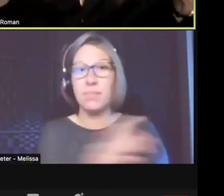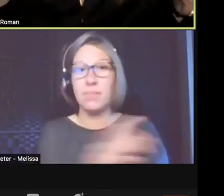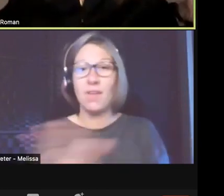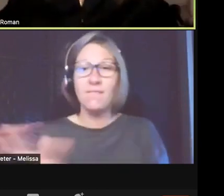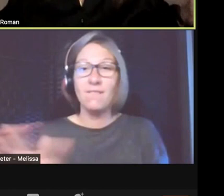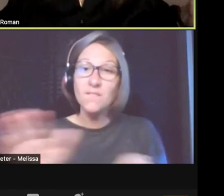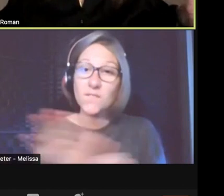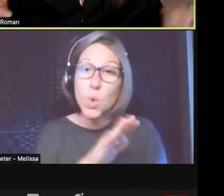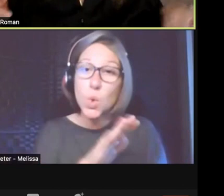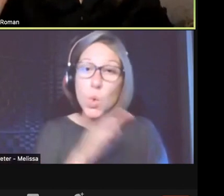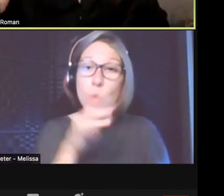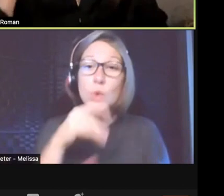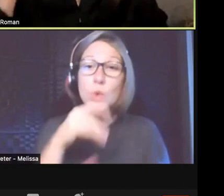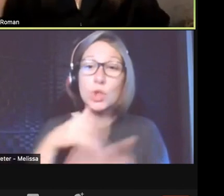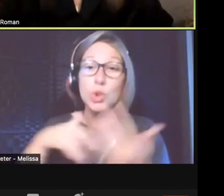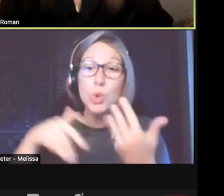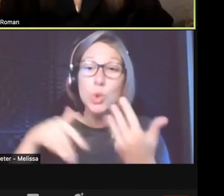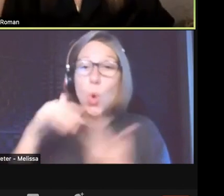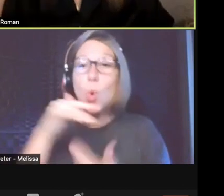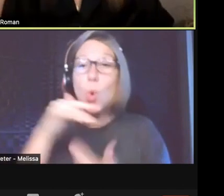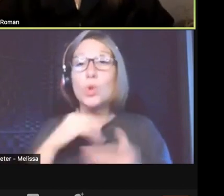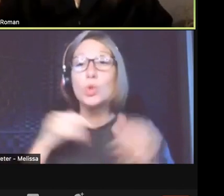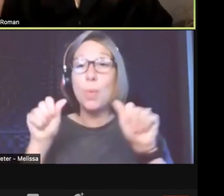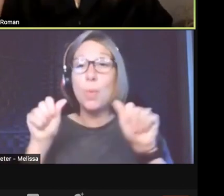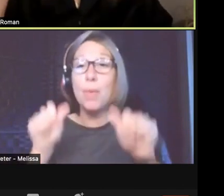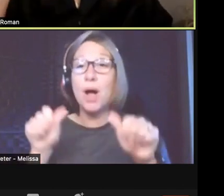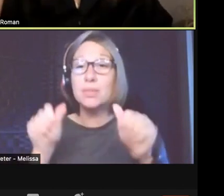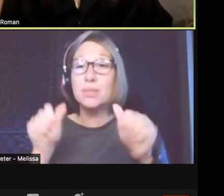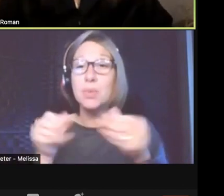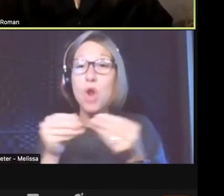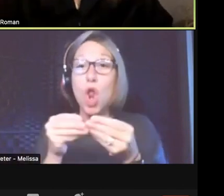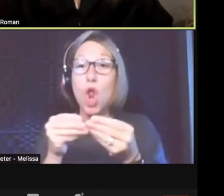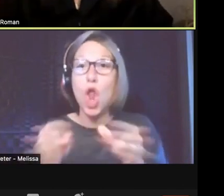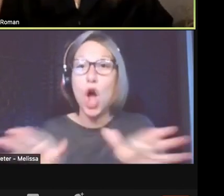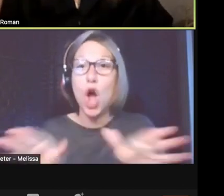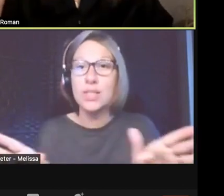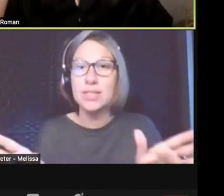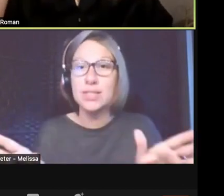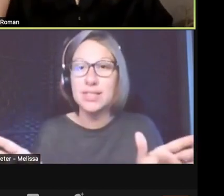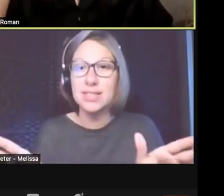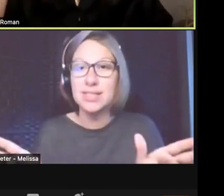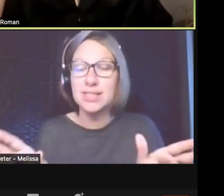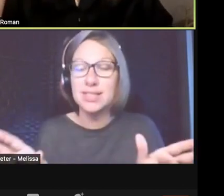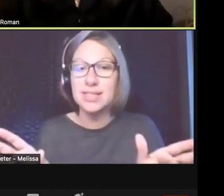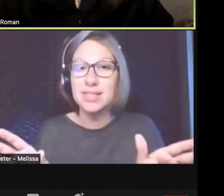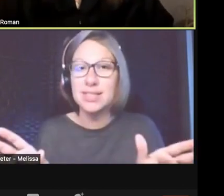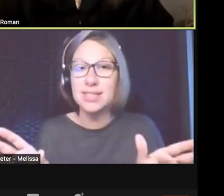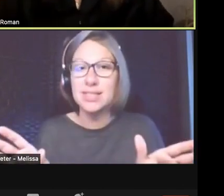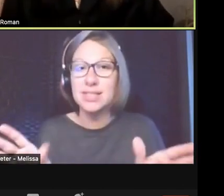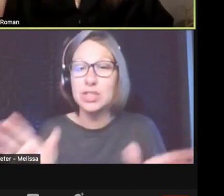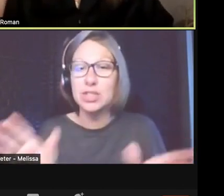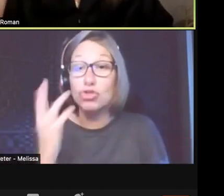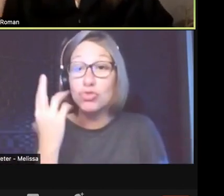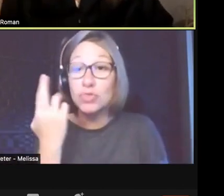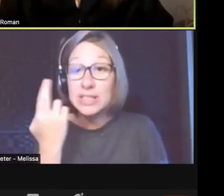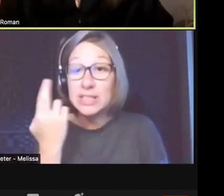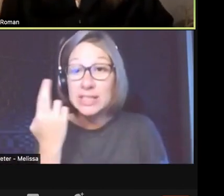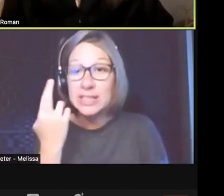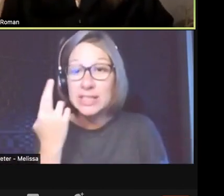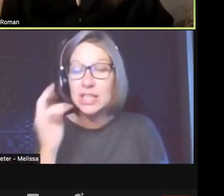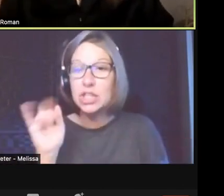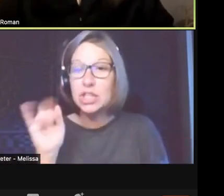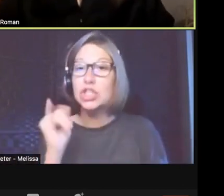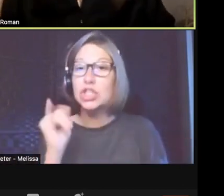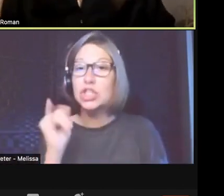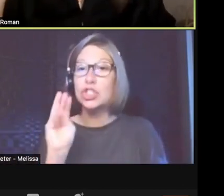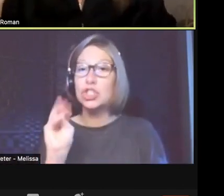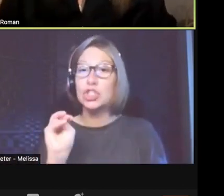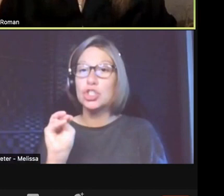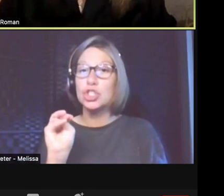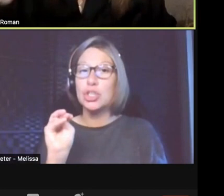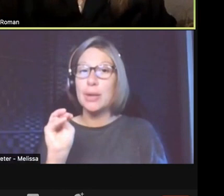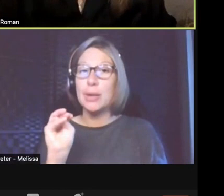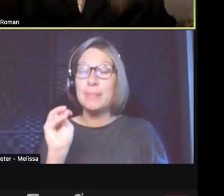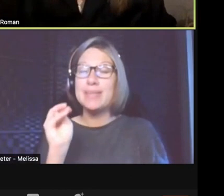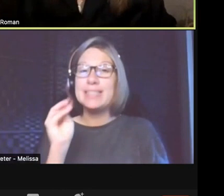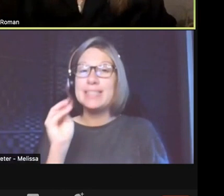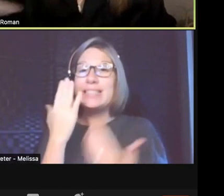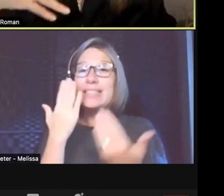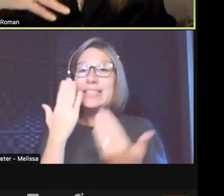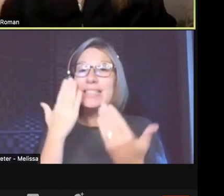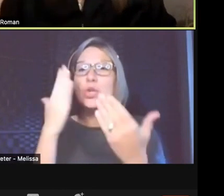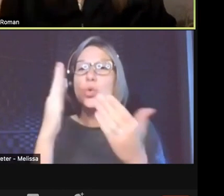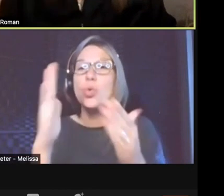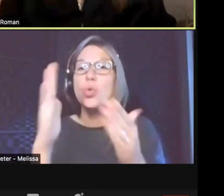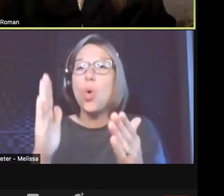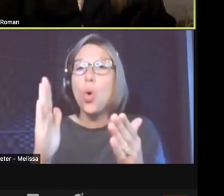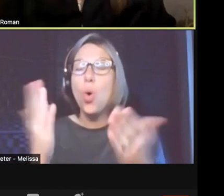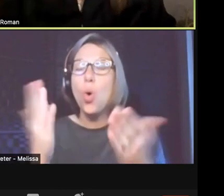possibility was lost. And it was lost because Jim could not perceive what that child was